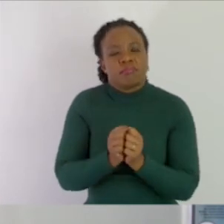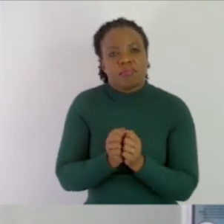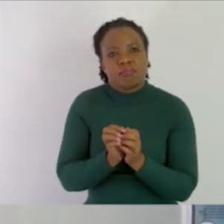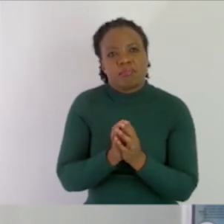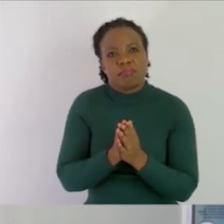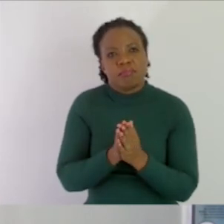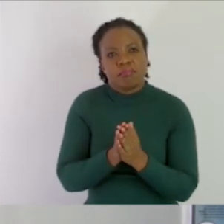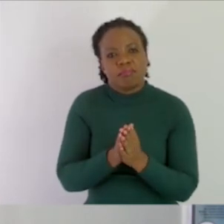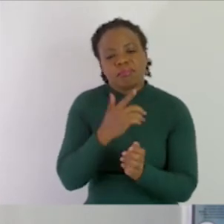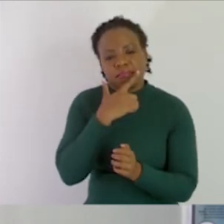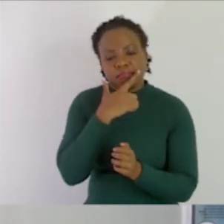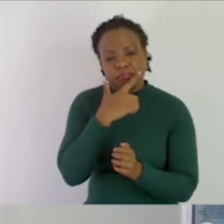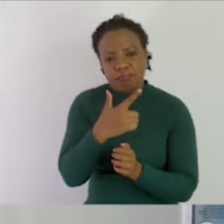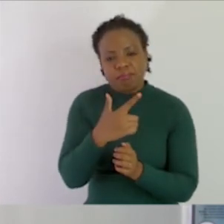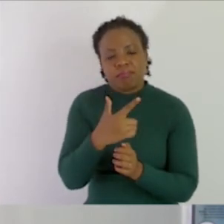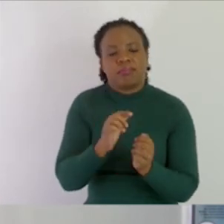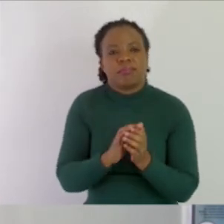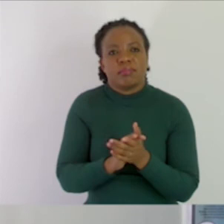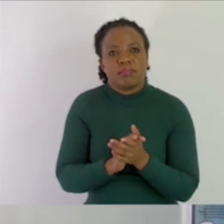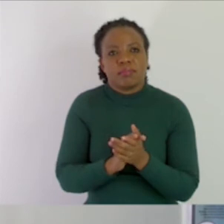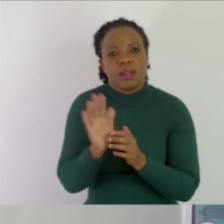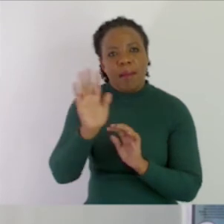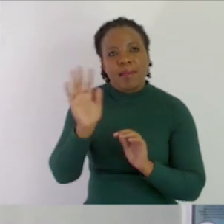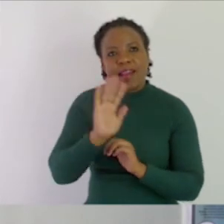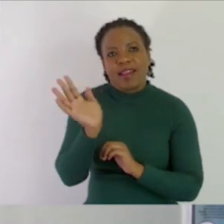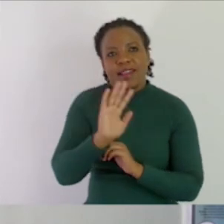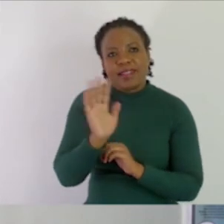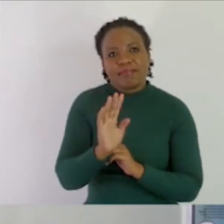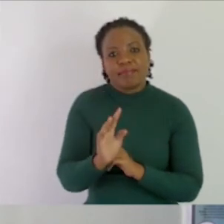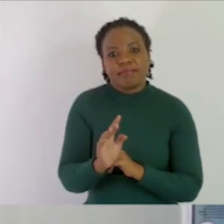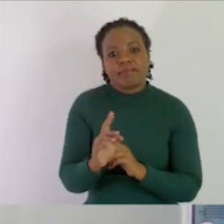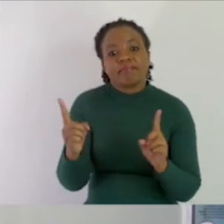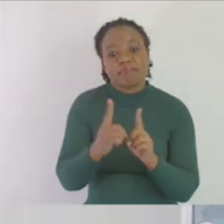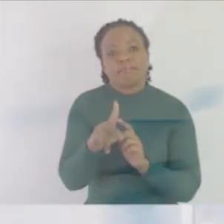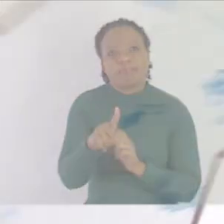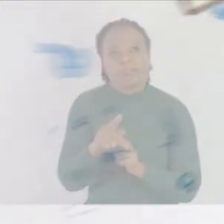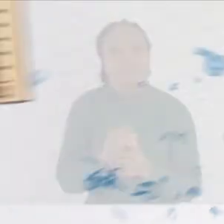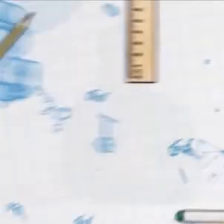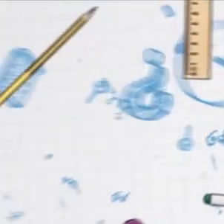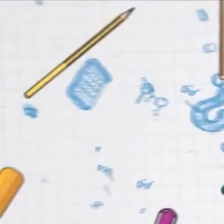virus. Thank you very much for now. Goodbye. See you in the next lesson.